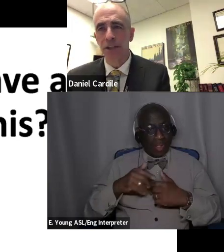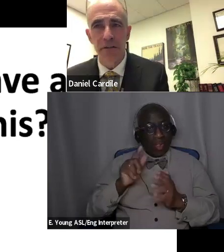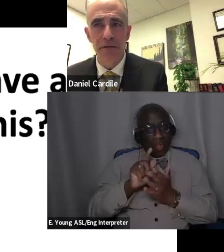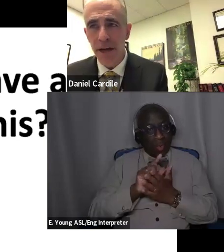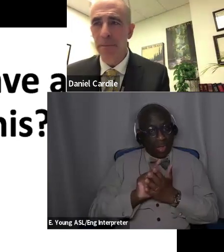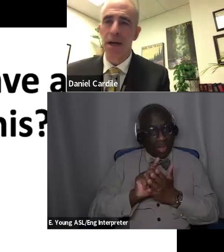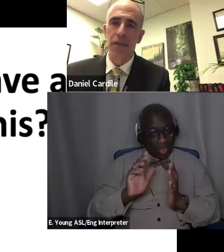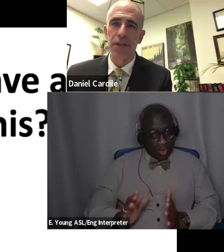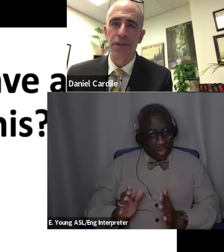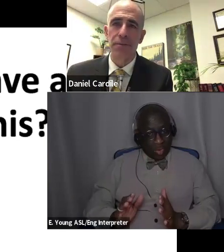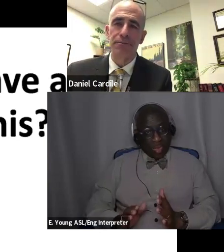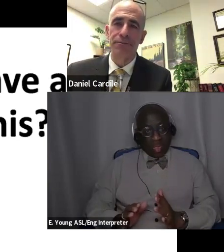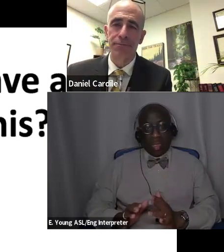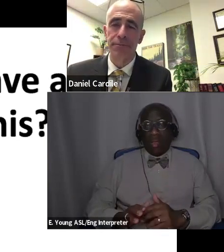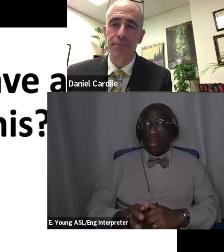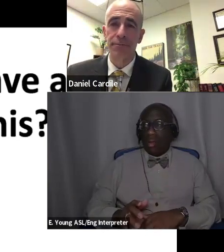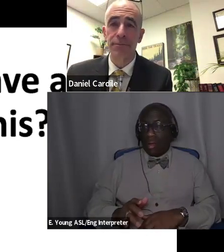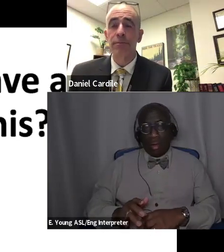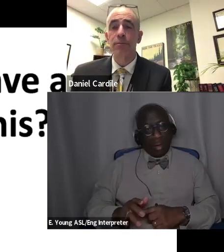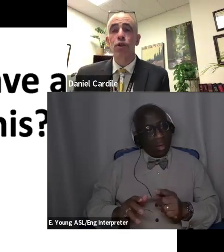can actually fight me on this.